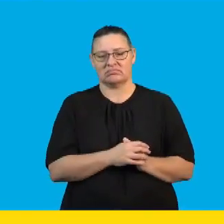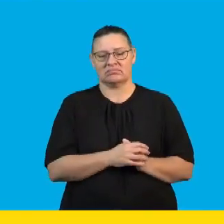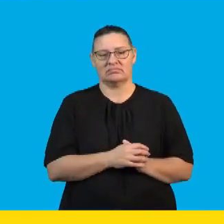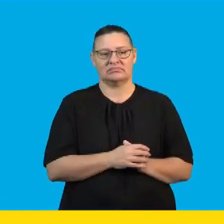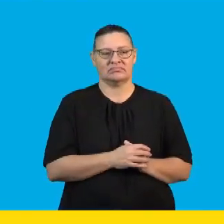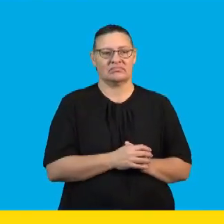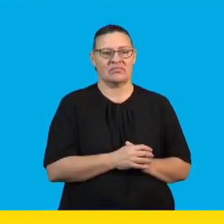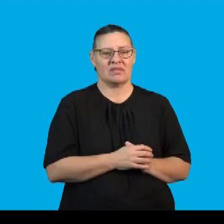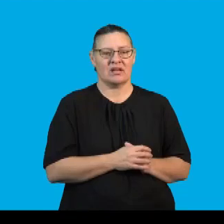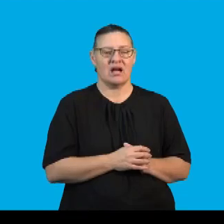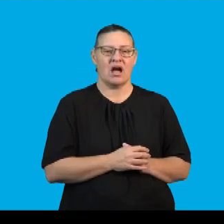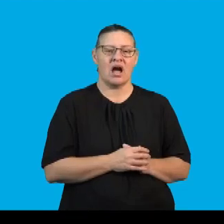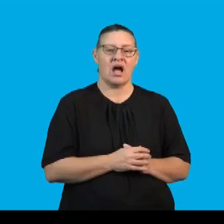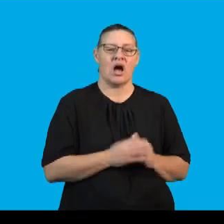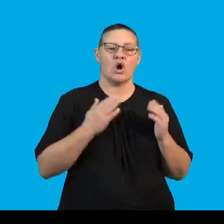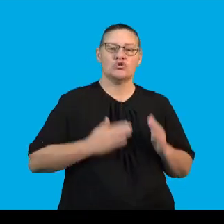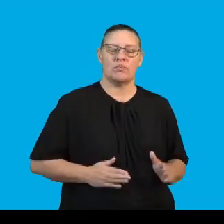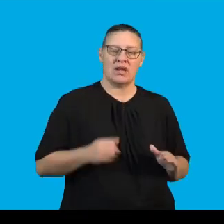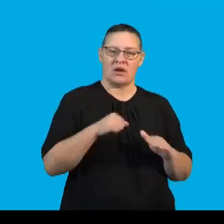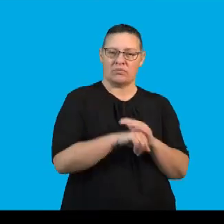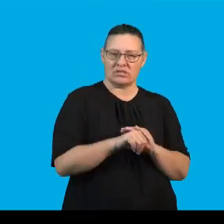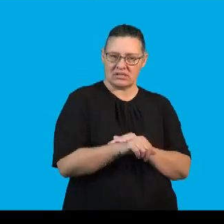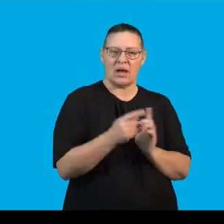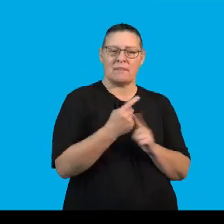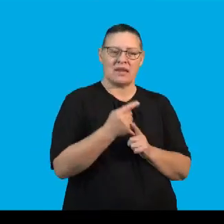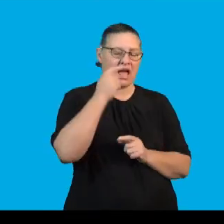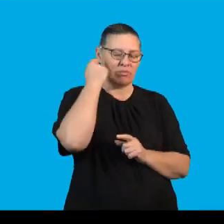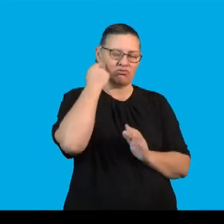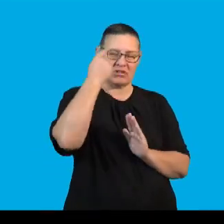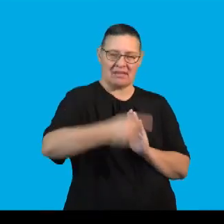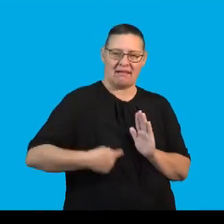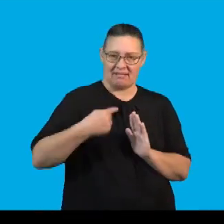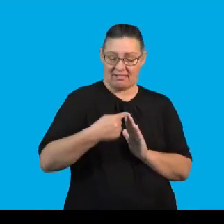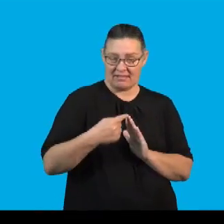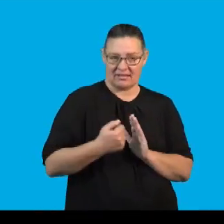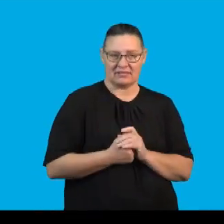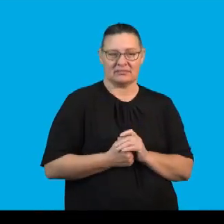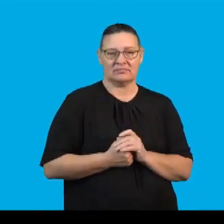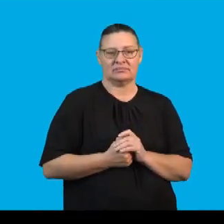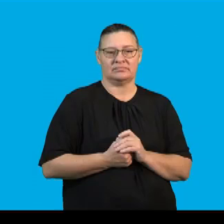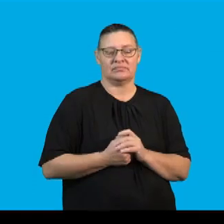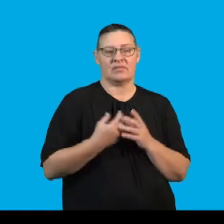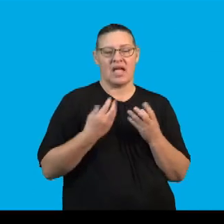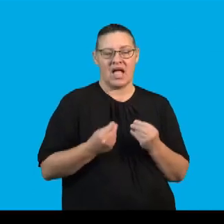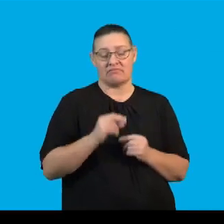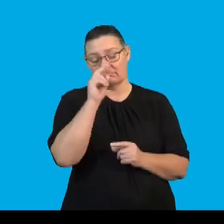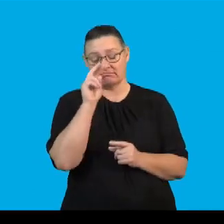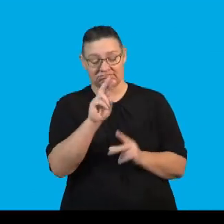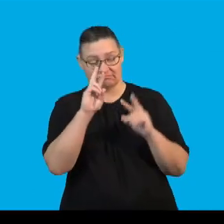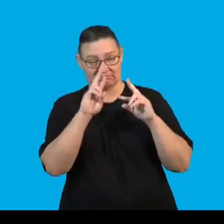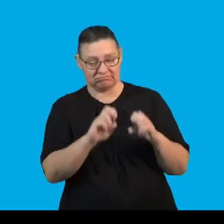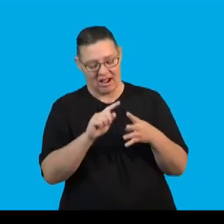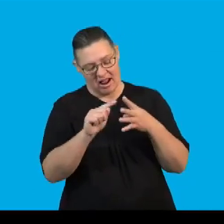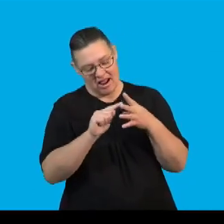at our curriculum scope, but our main focus was on menstrual cycle. We have